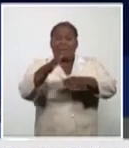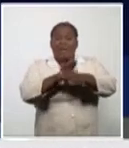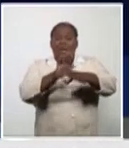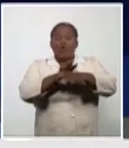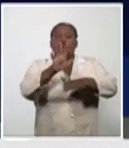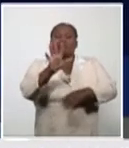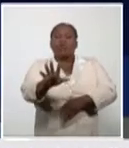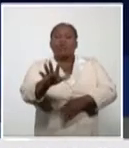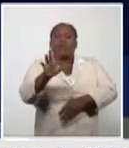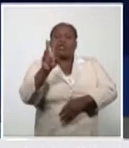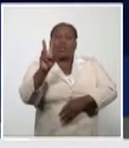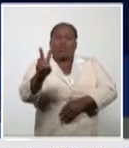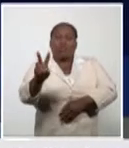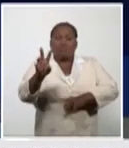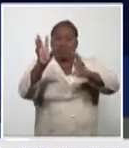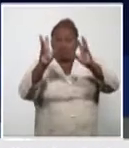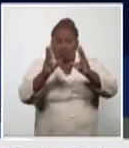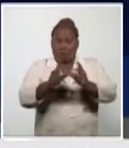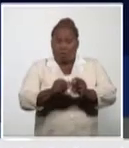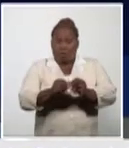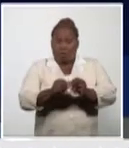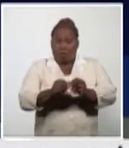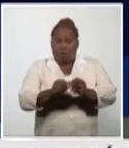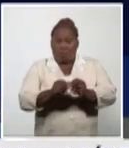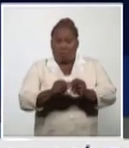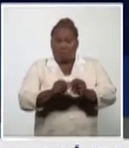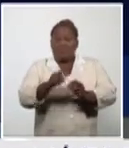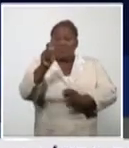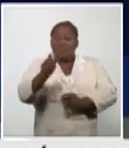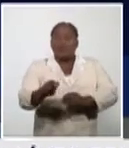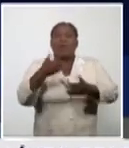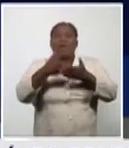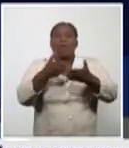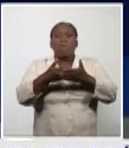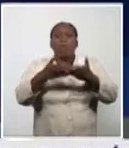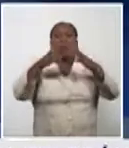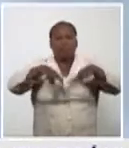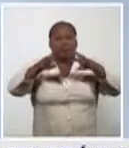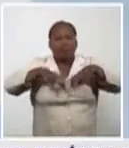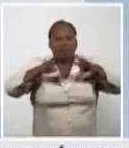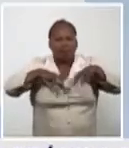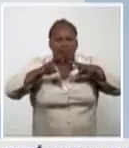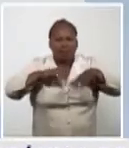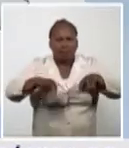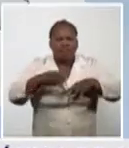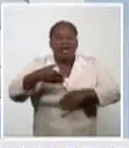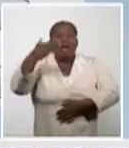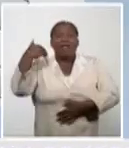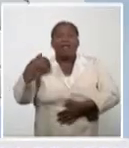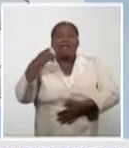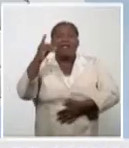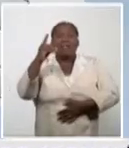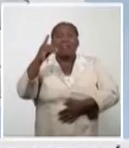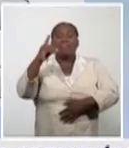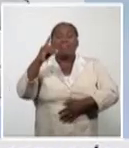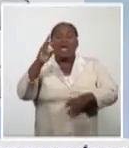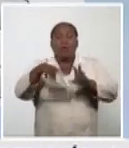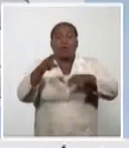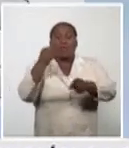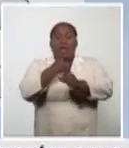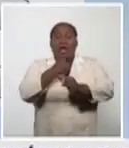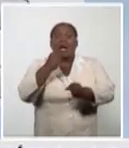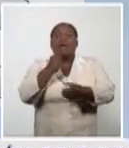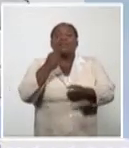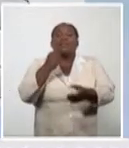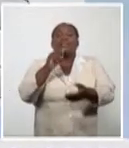the National Civil Defense Council, and the remaining 52 samples were studied at the laboratory of the Hermanos Amajeres